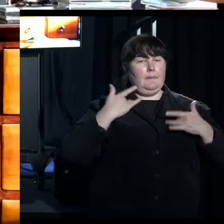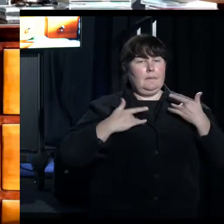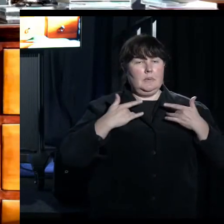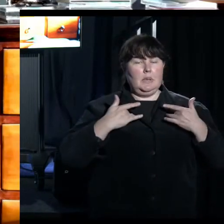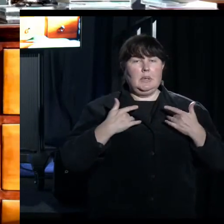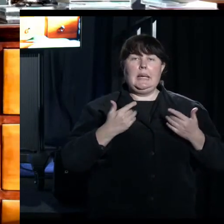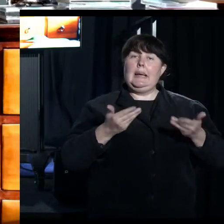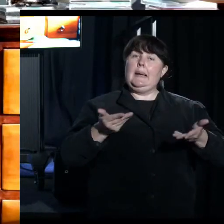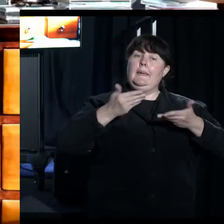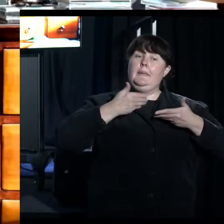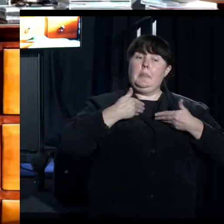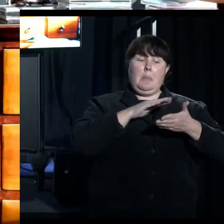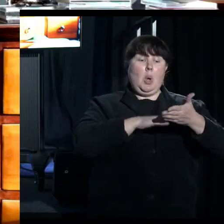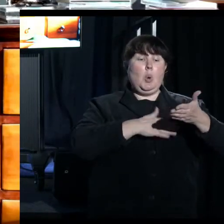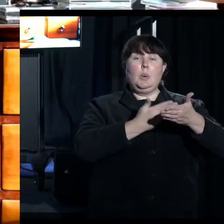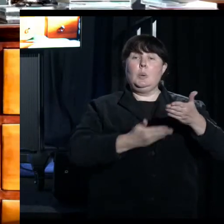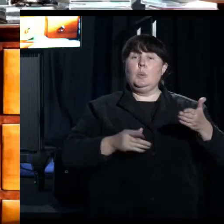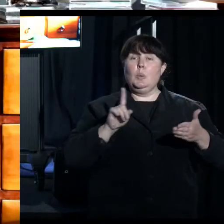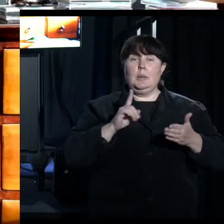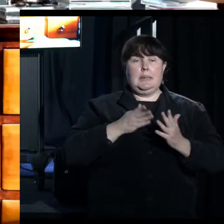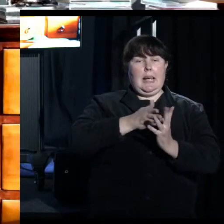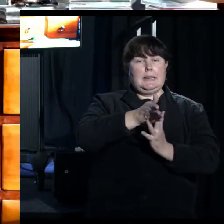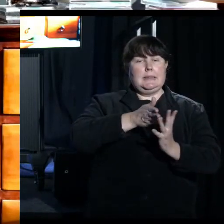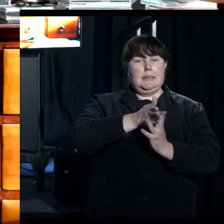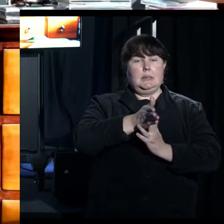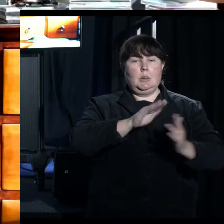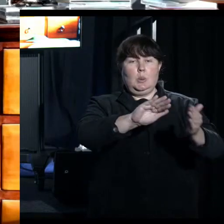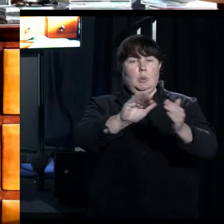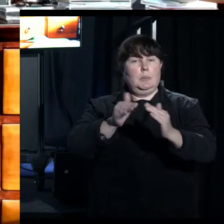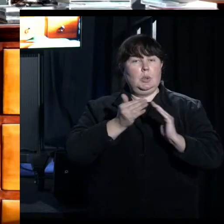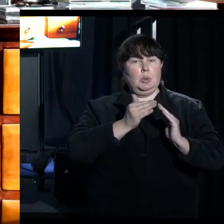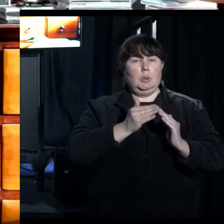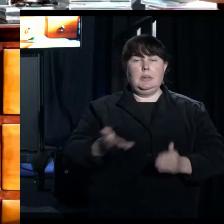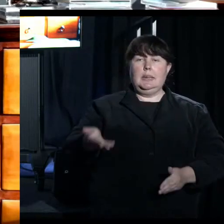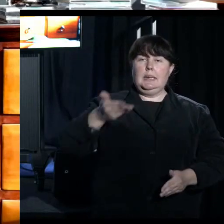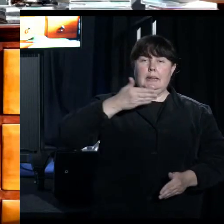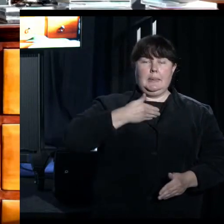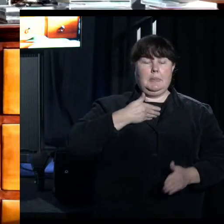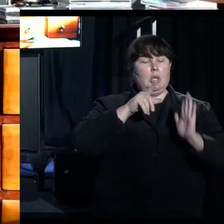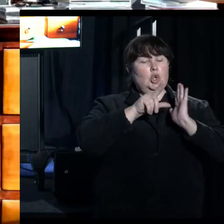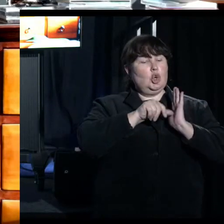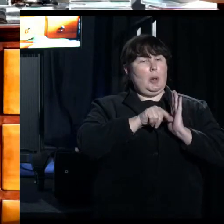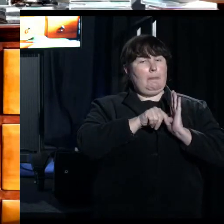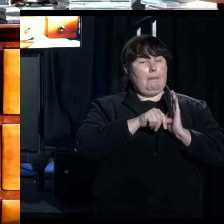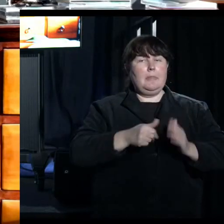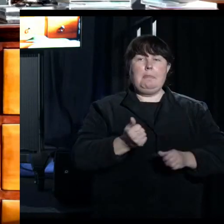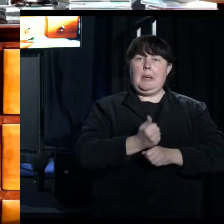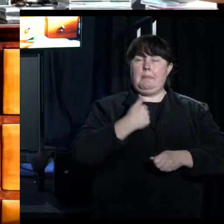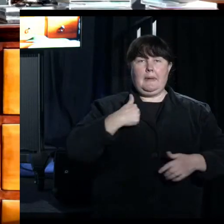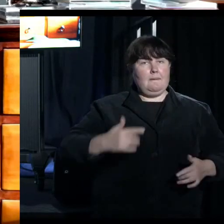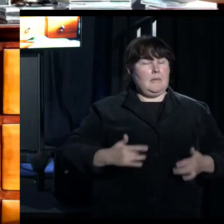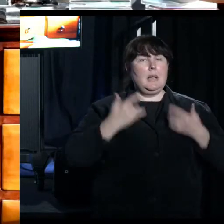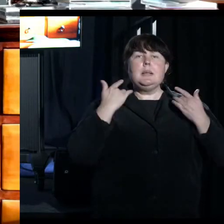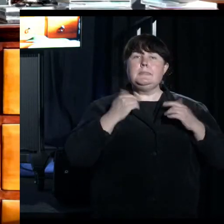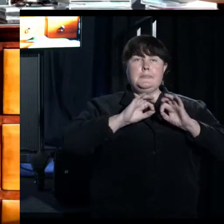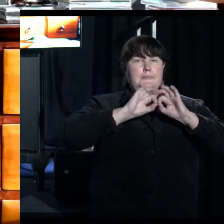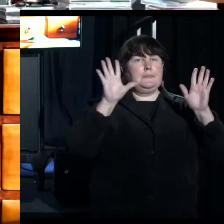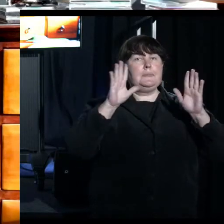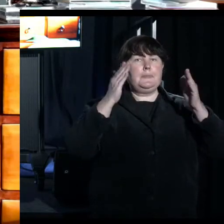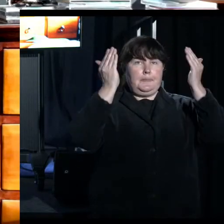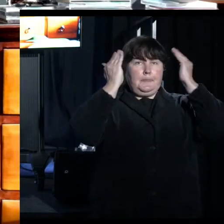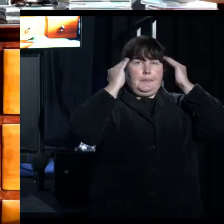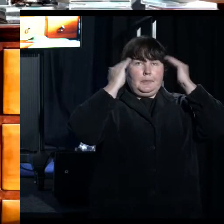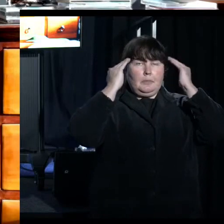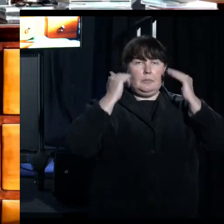like mathematics. Poetry incorporates the whole body. The problem is most people